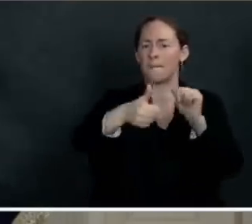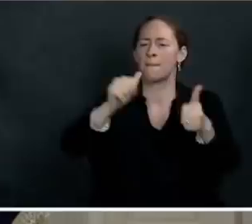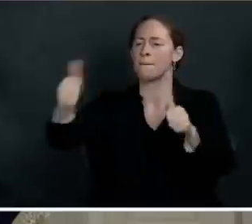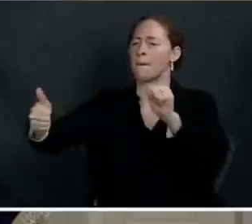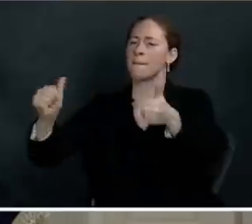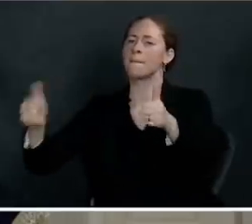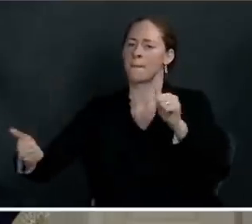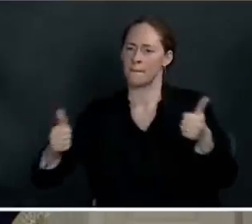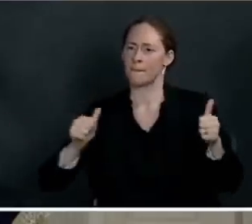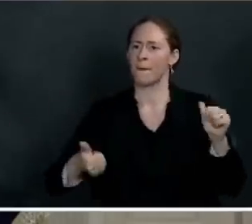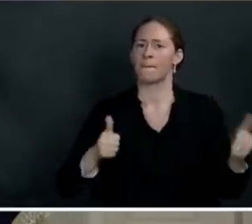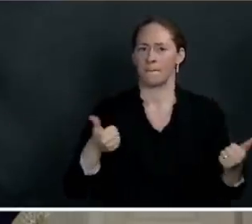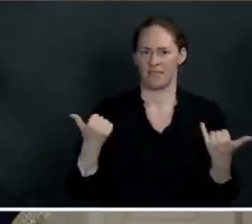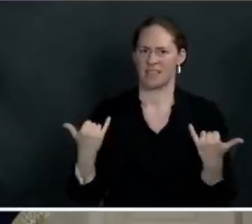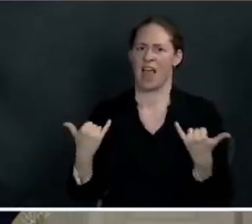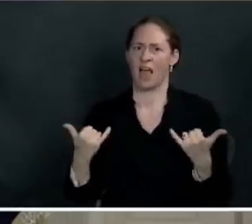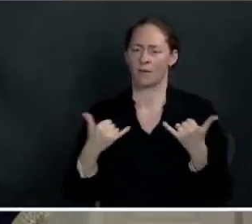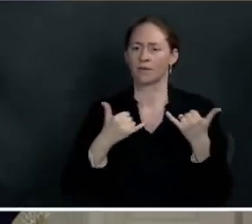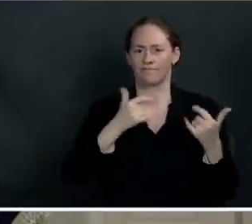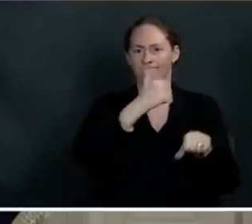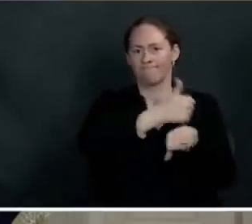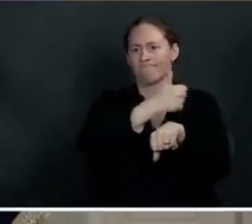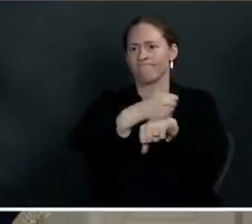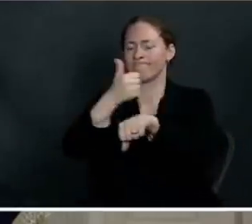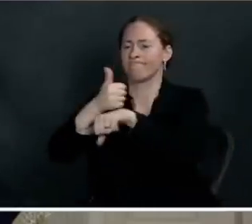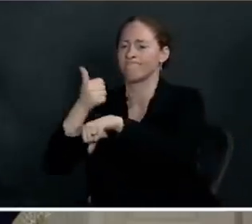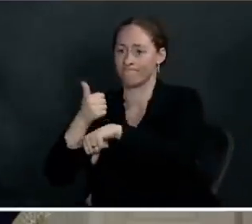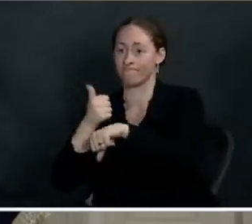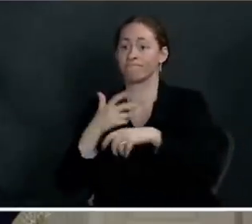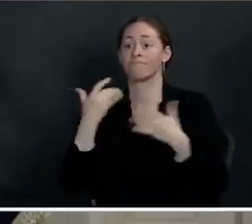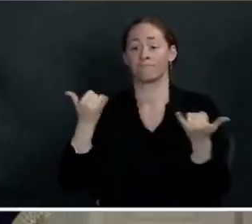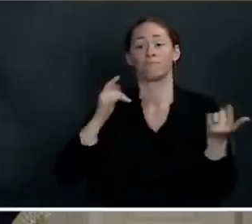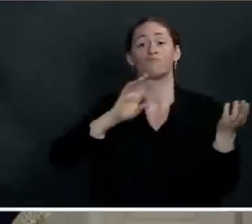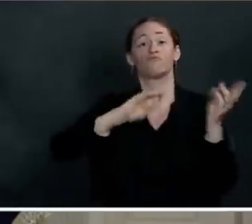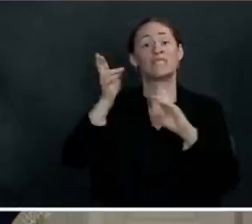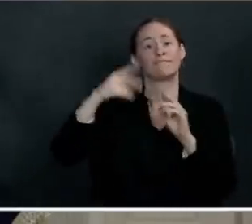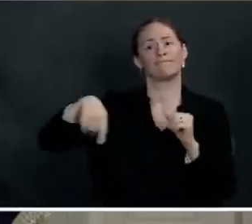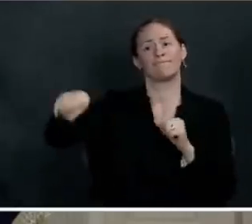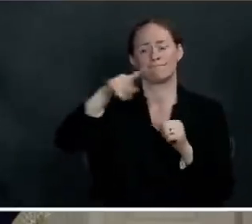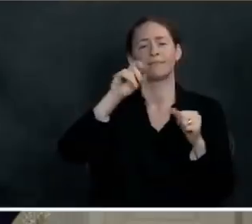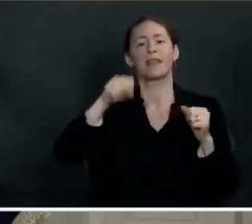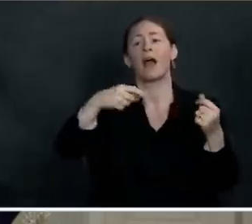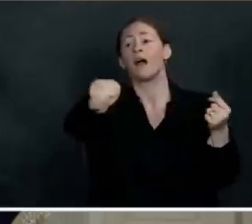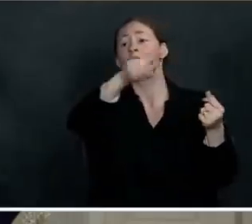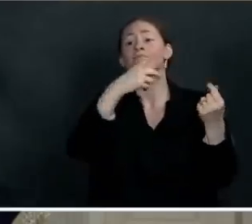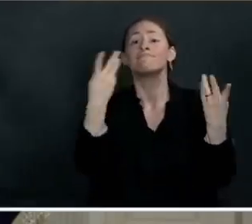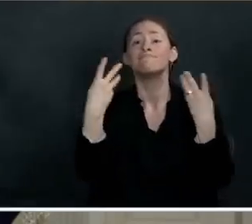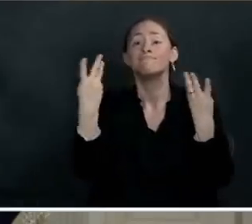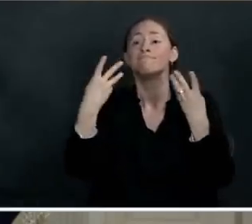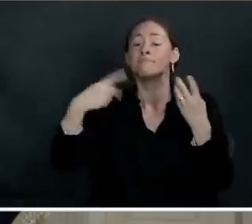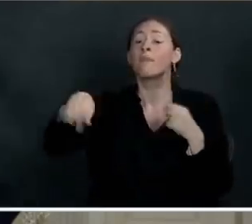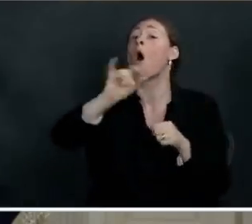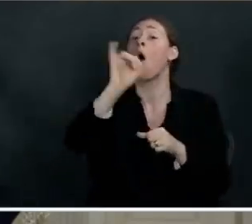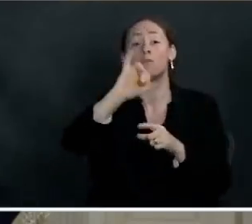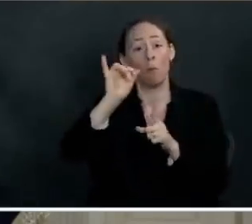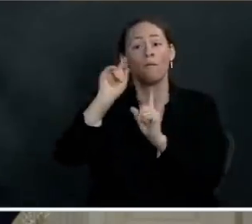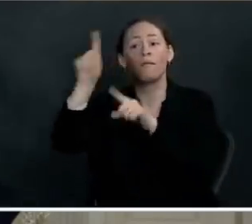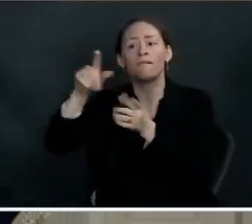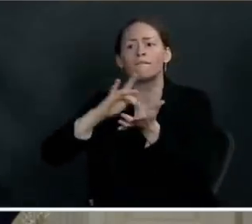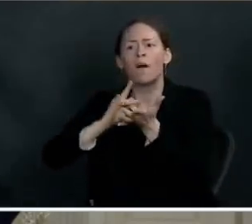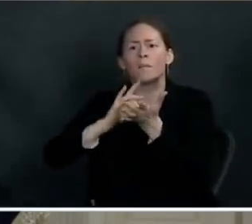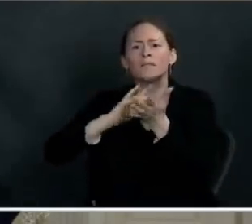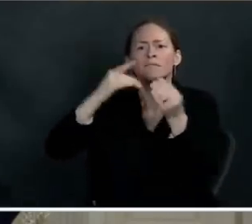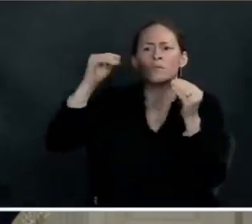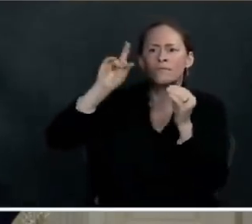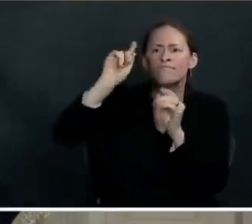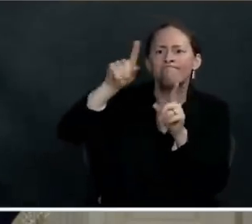underway. We're working to make vaccines available to thousands of local pharmacies beginning in early February. It's a couple